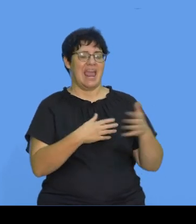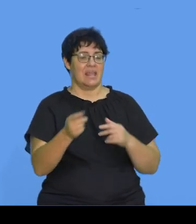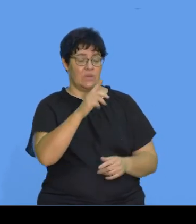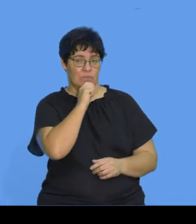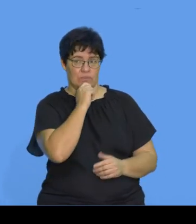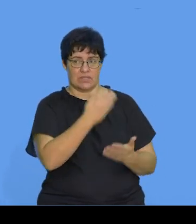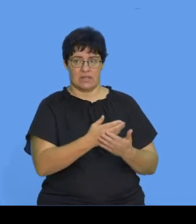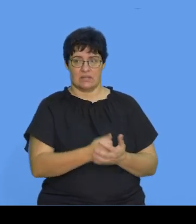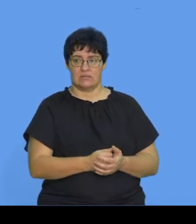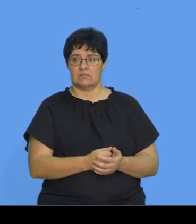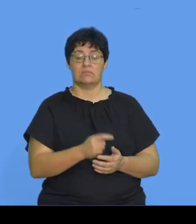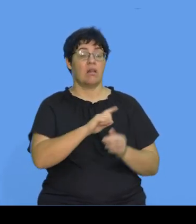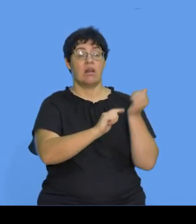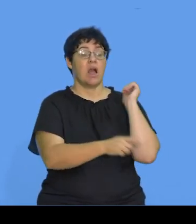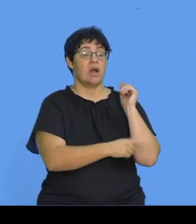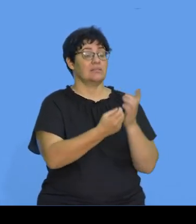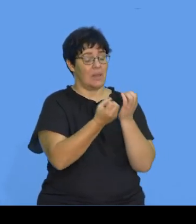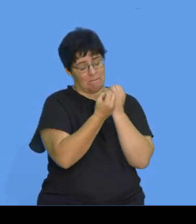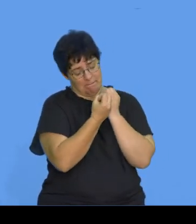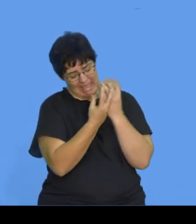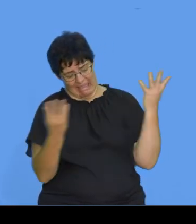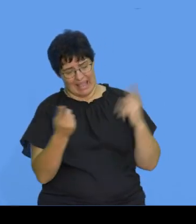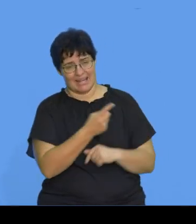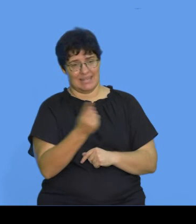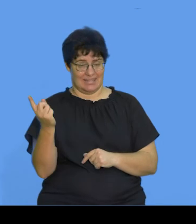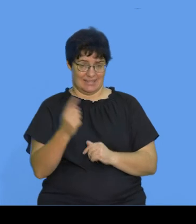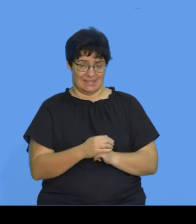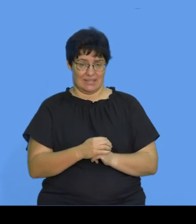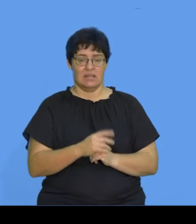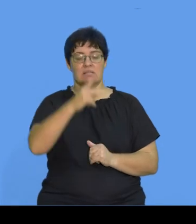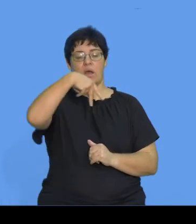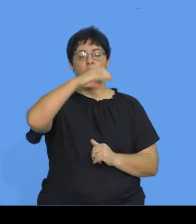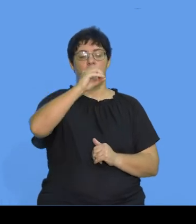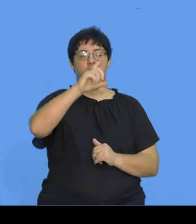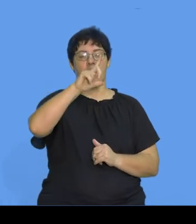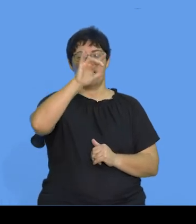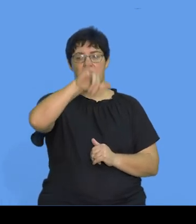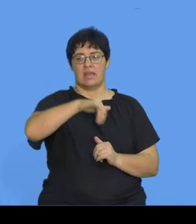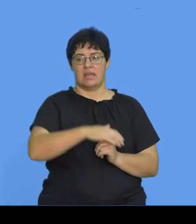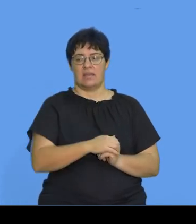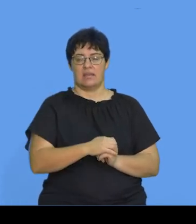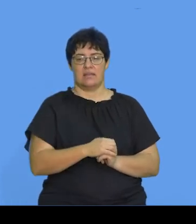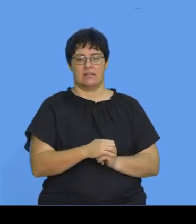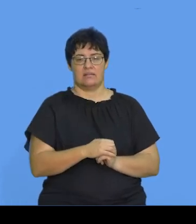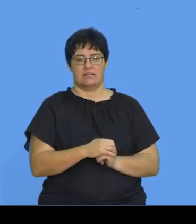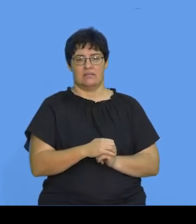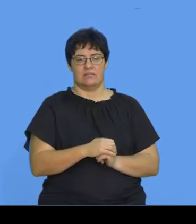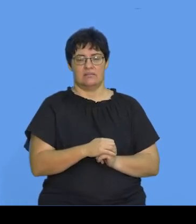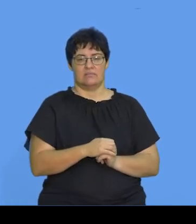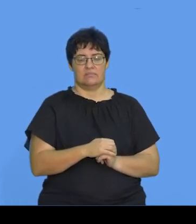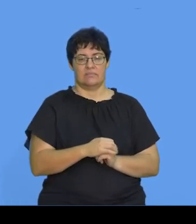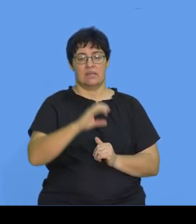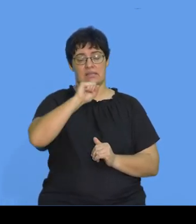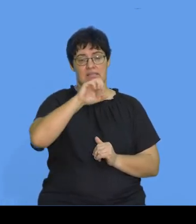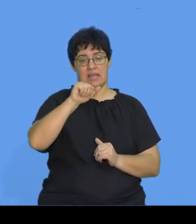Could you use any of those? What's my last one? Many. So what would it be?